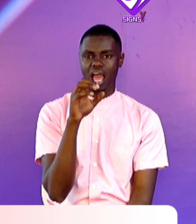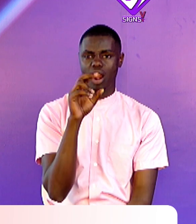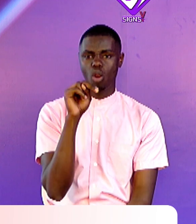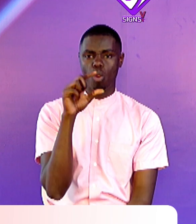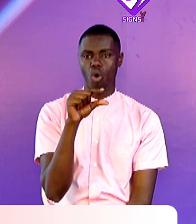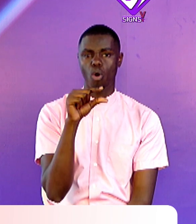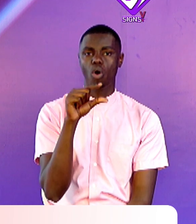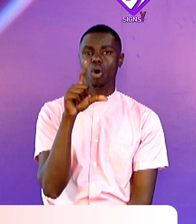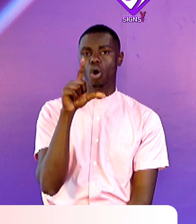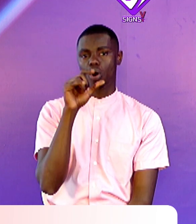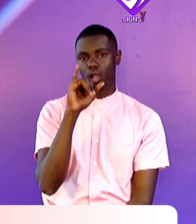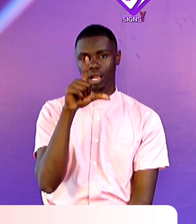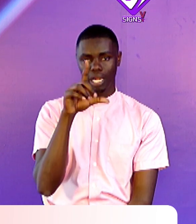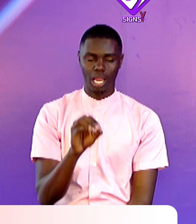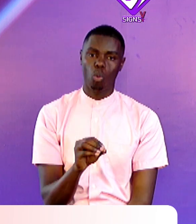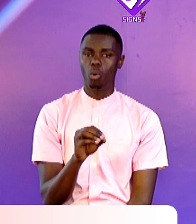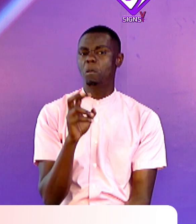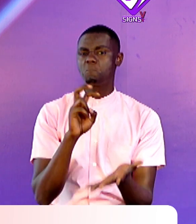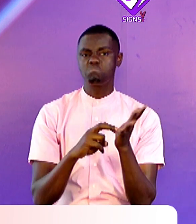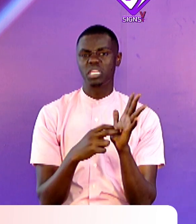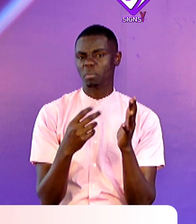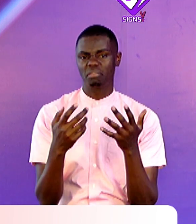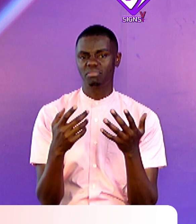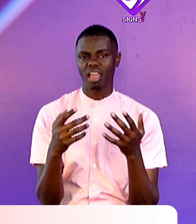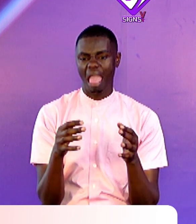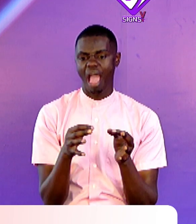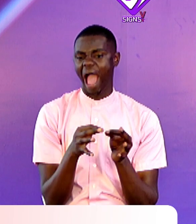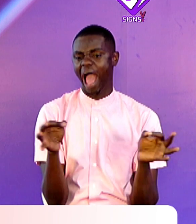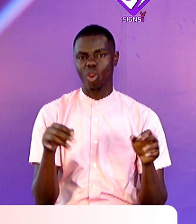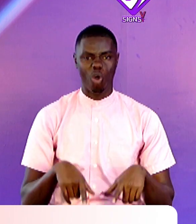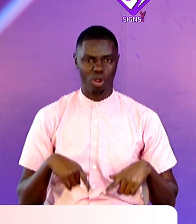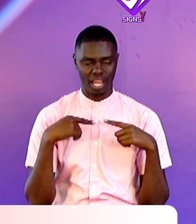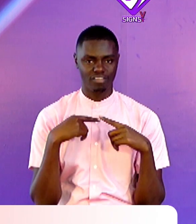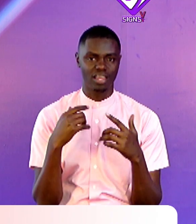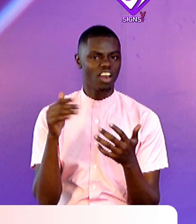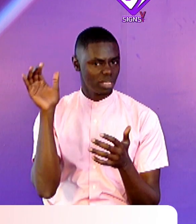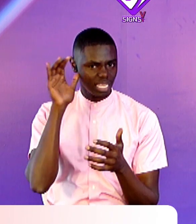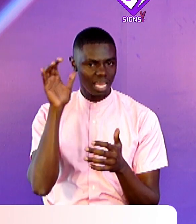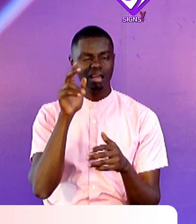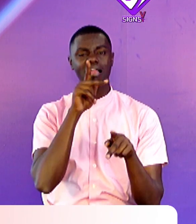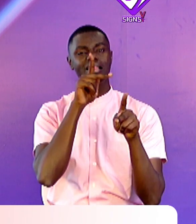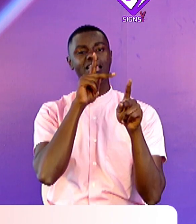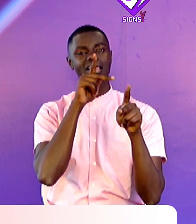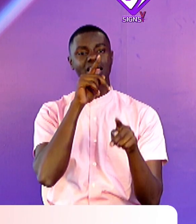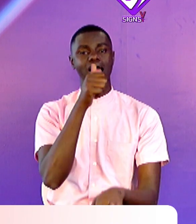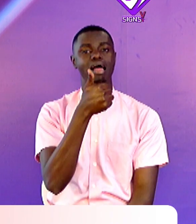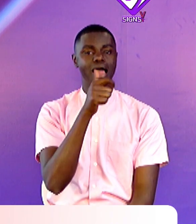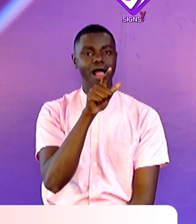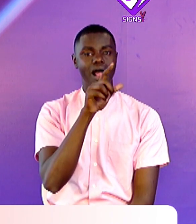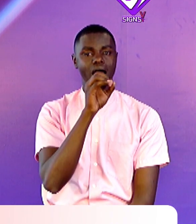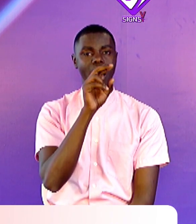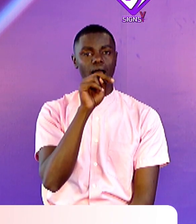it means long life. It came something like that because I've been hearing them shouting, along Lilo, you